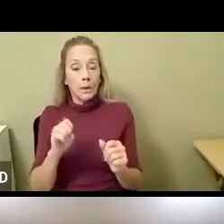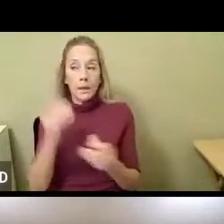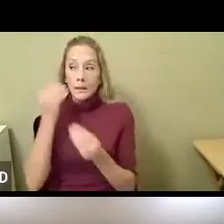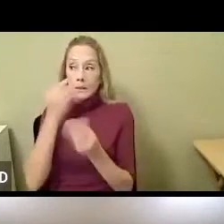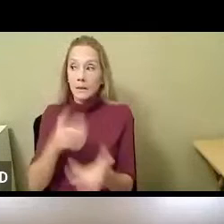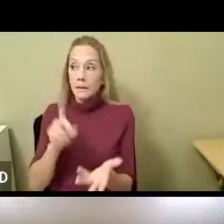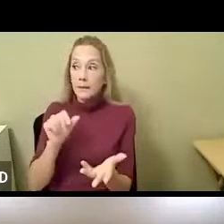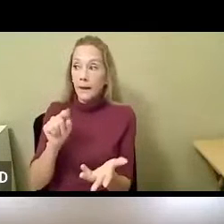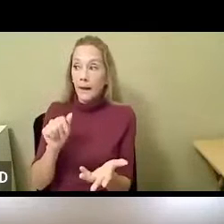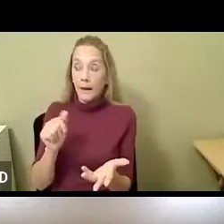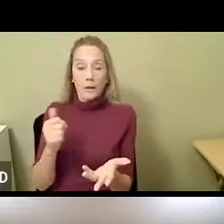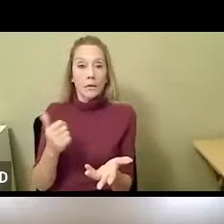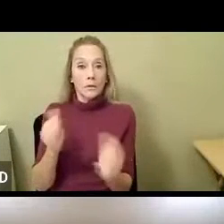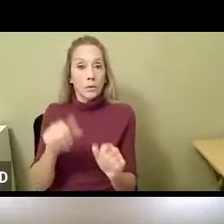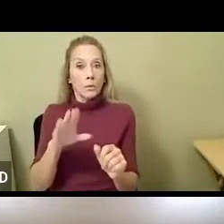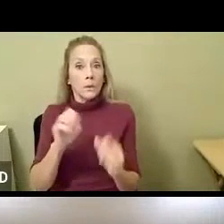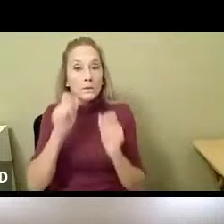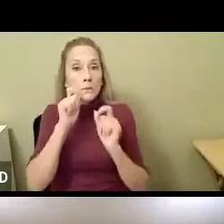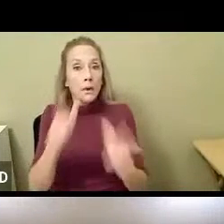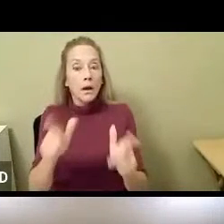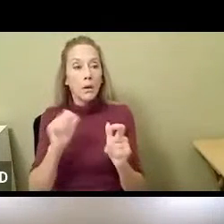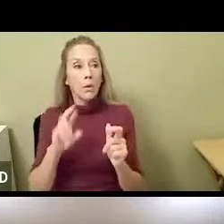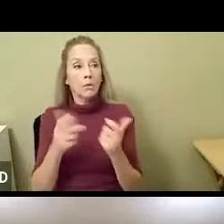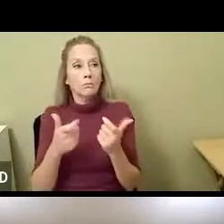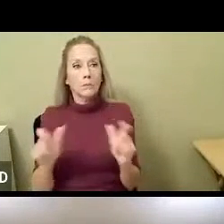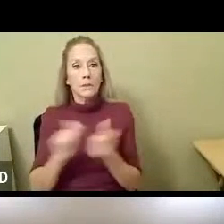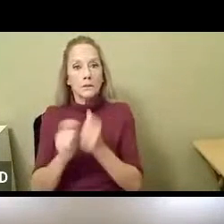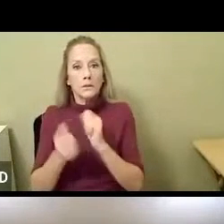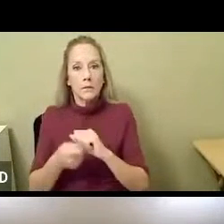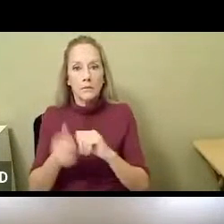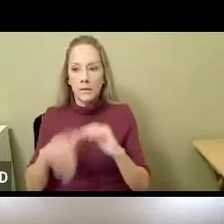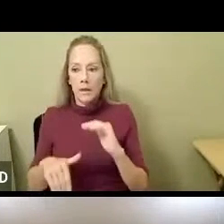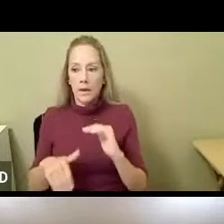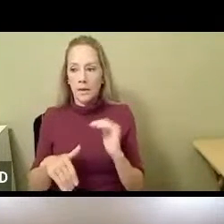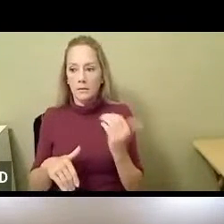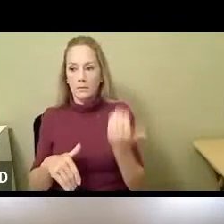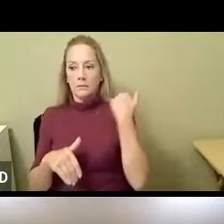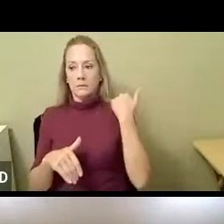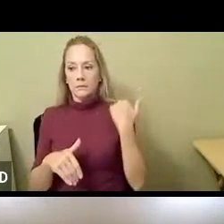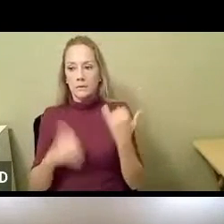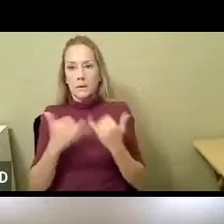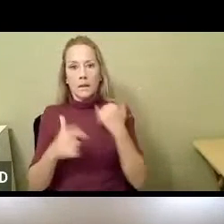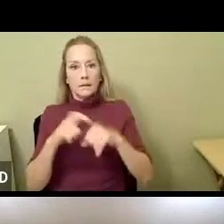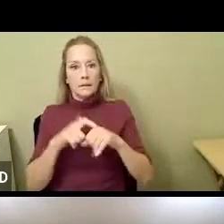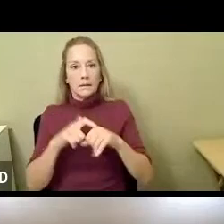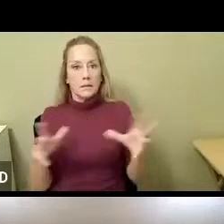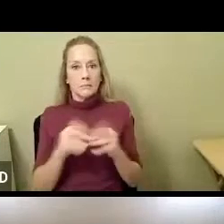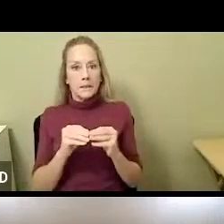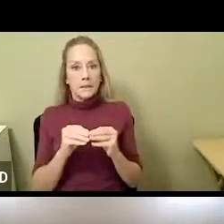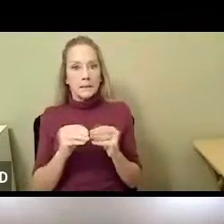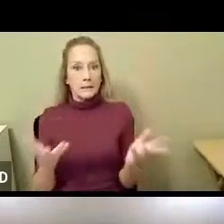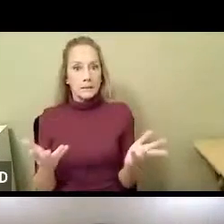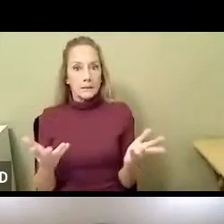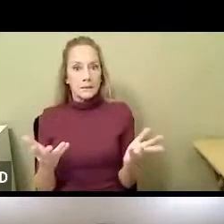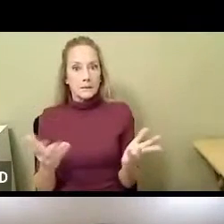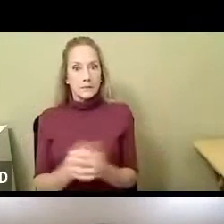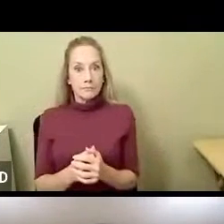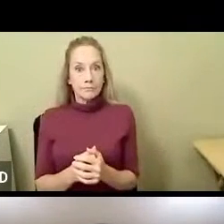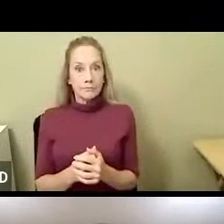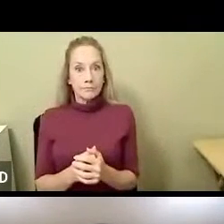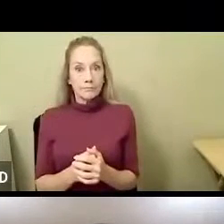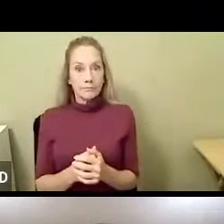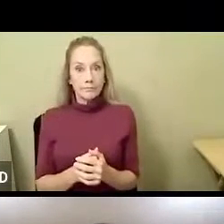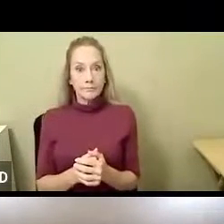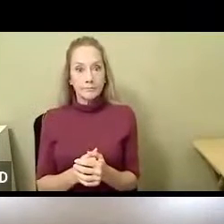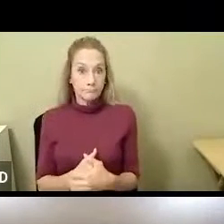big surprise or a dramatic shift in what we saw before. And so,